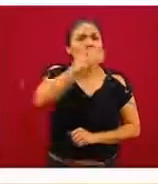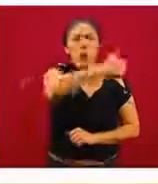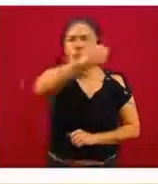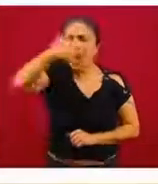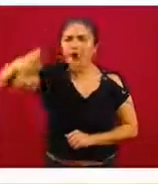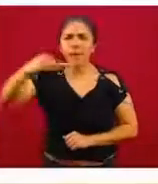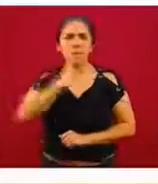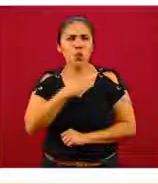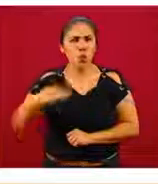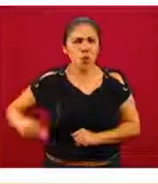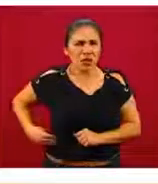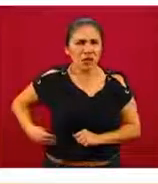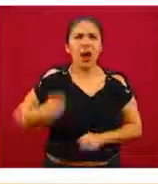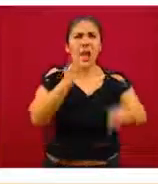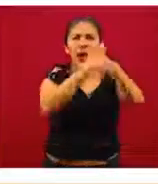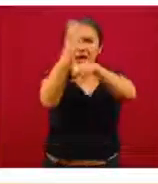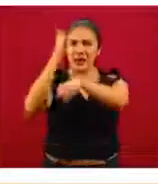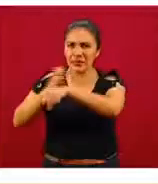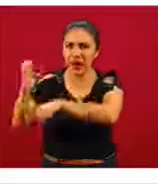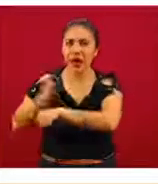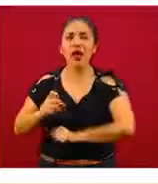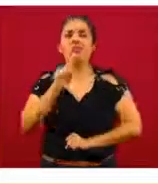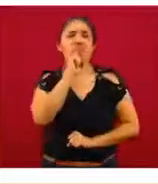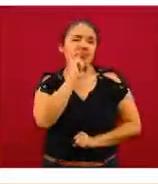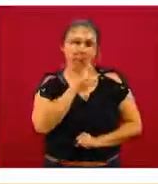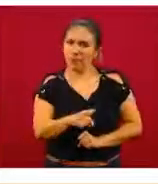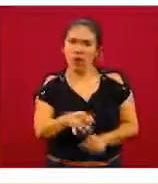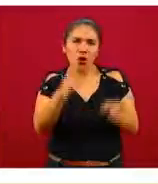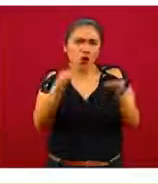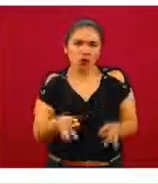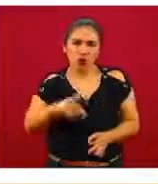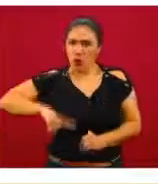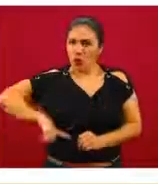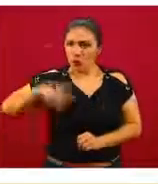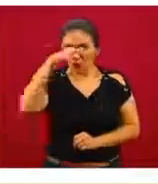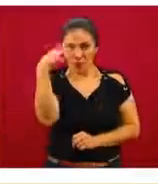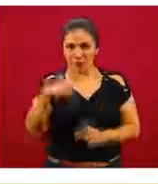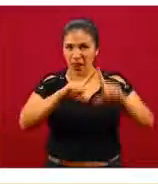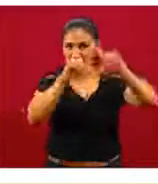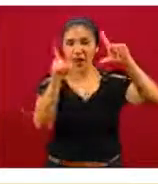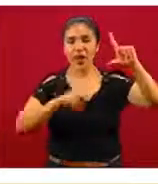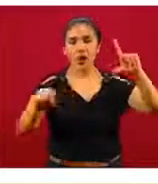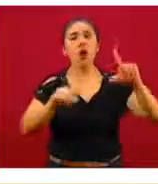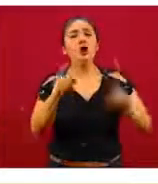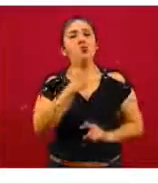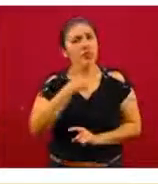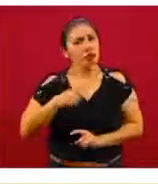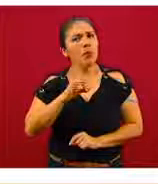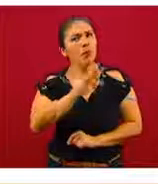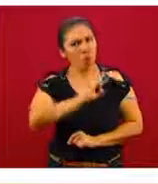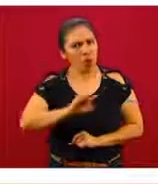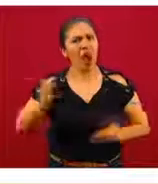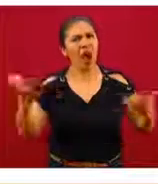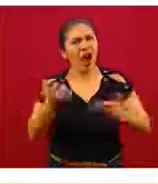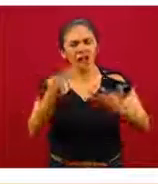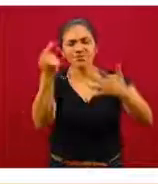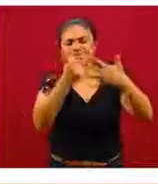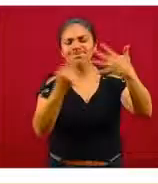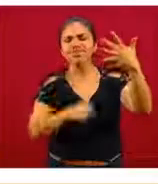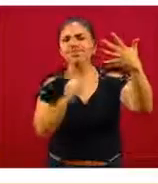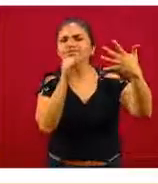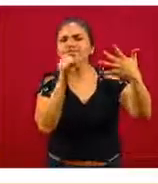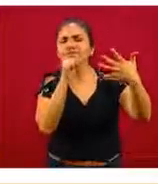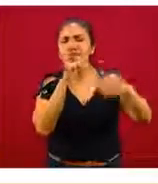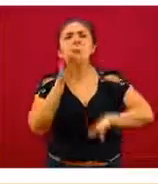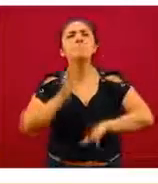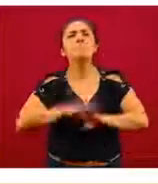that's every municipal and state government, and of course the federal government. We want to